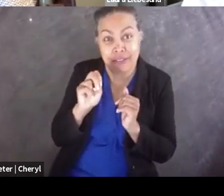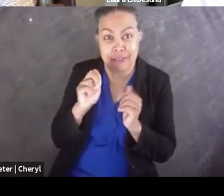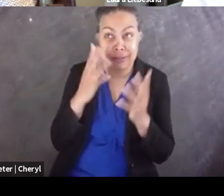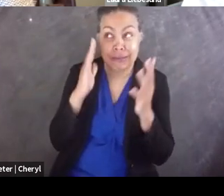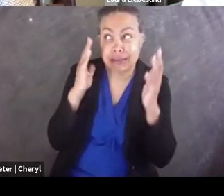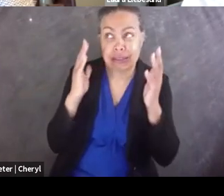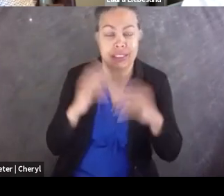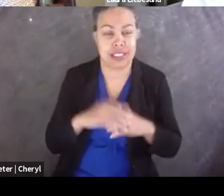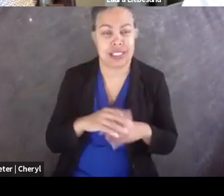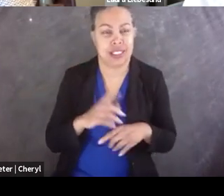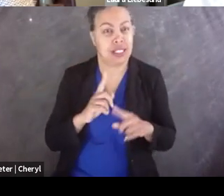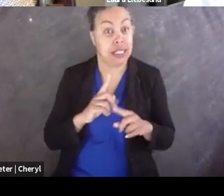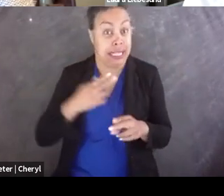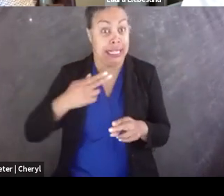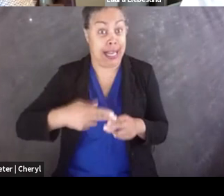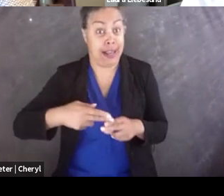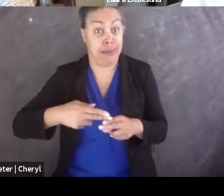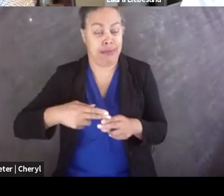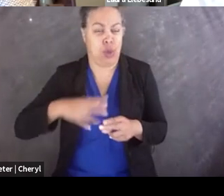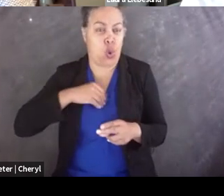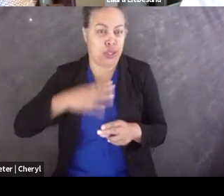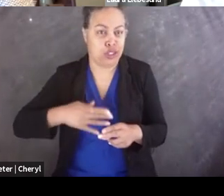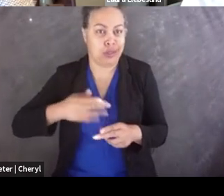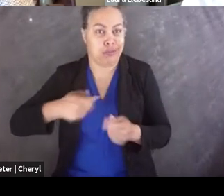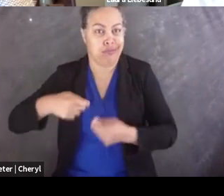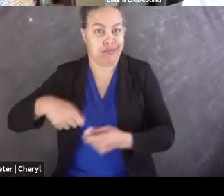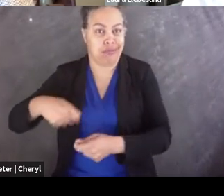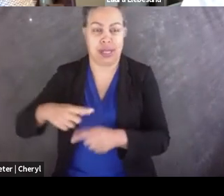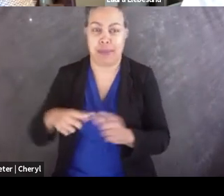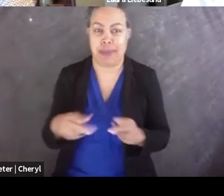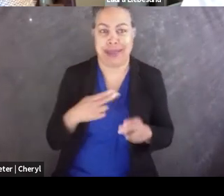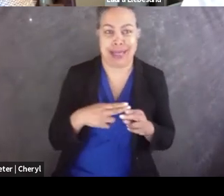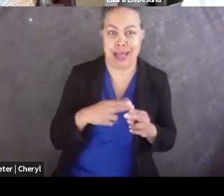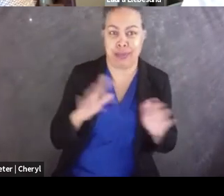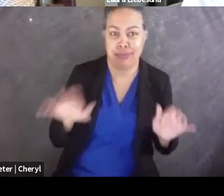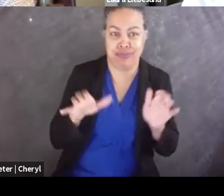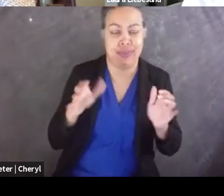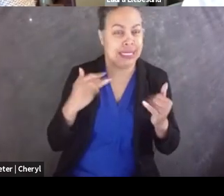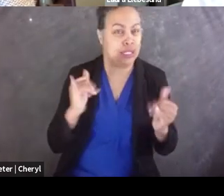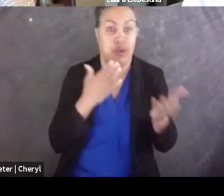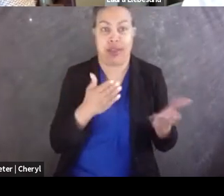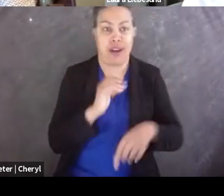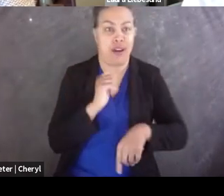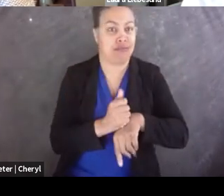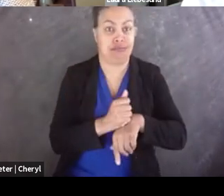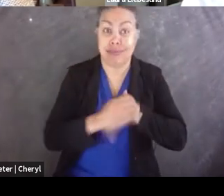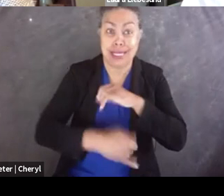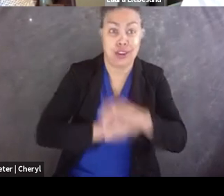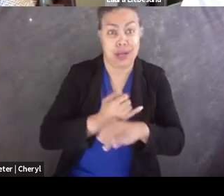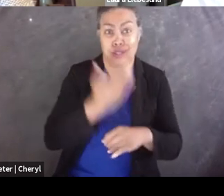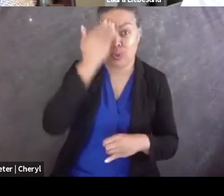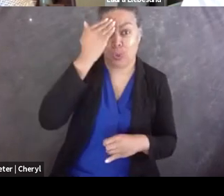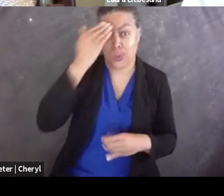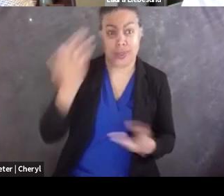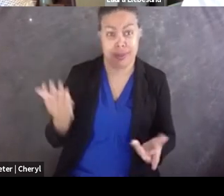names and ownership, it was internationally recognized, as were some of the